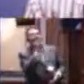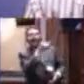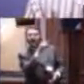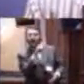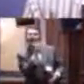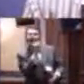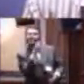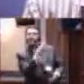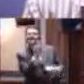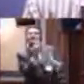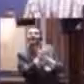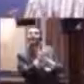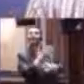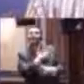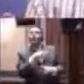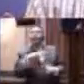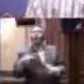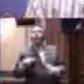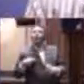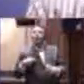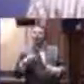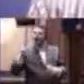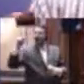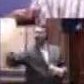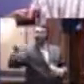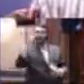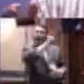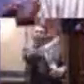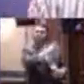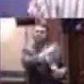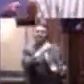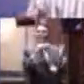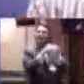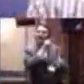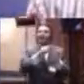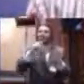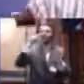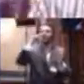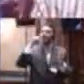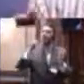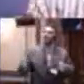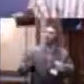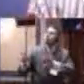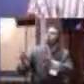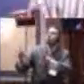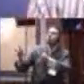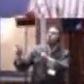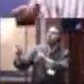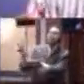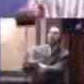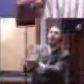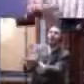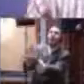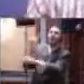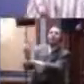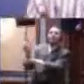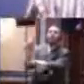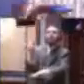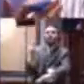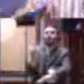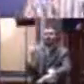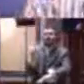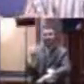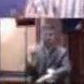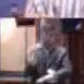to serve its purposes. Second is that we only see sectarian and ethnic conflicts in Egypt,